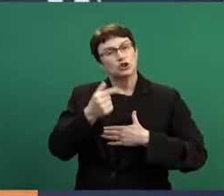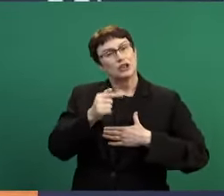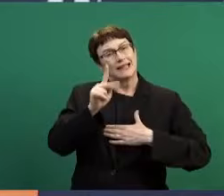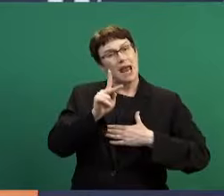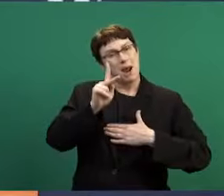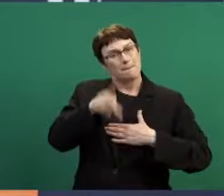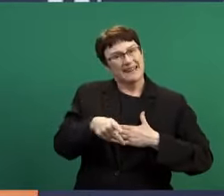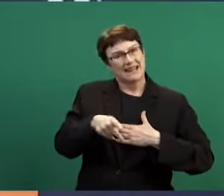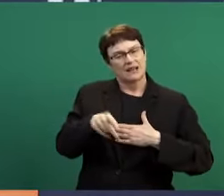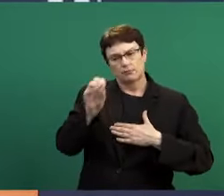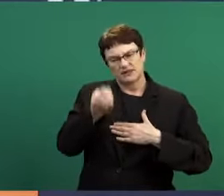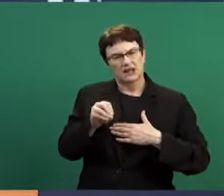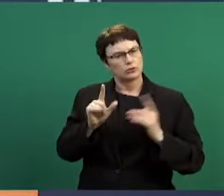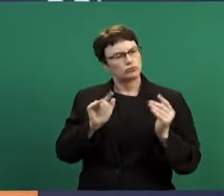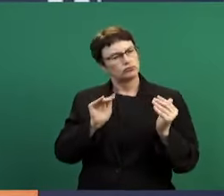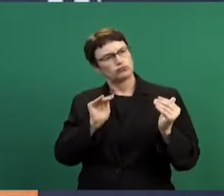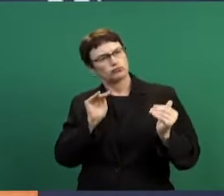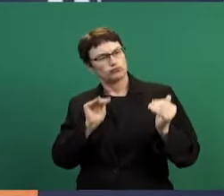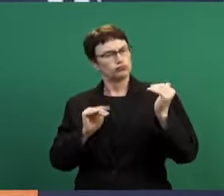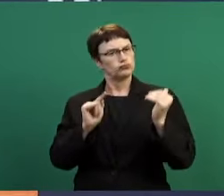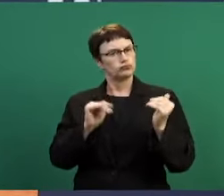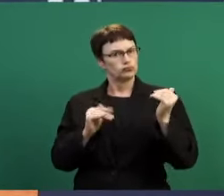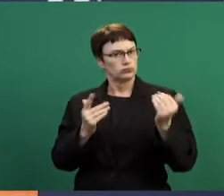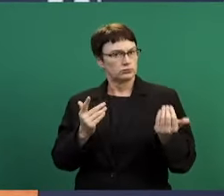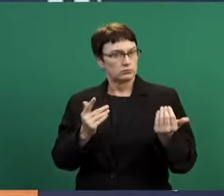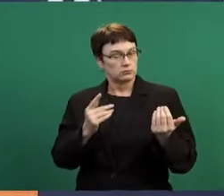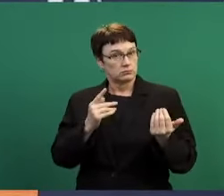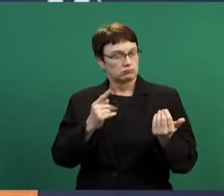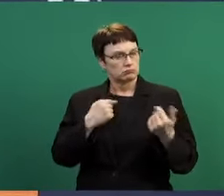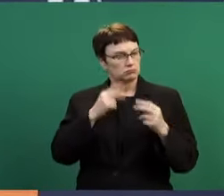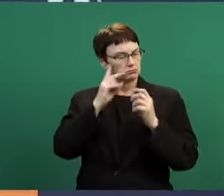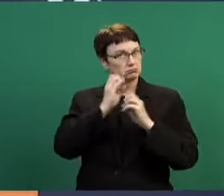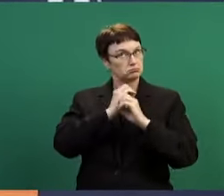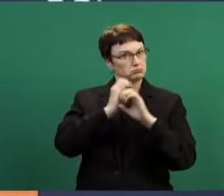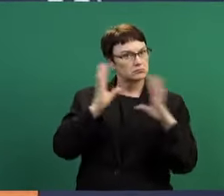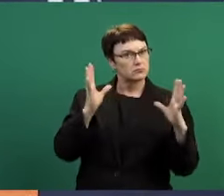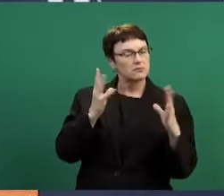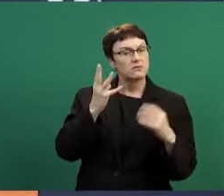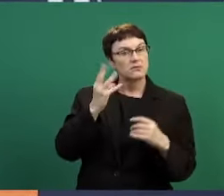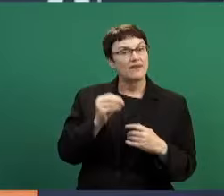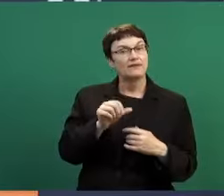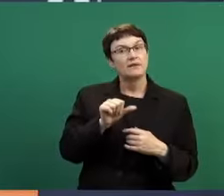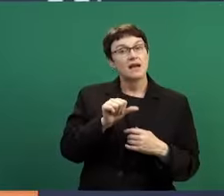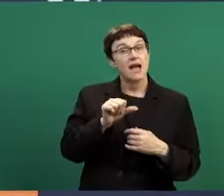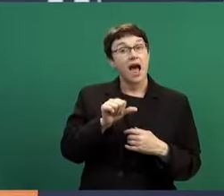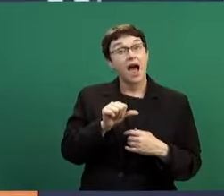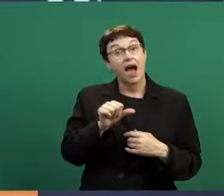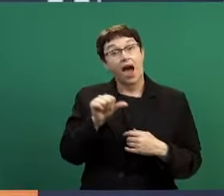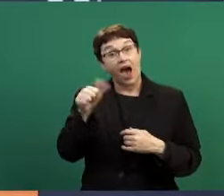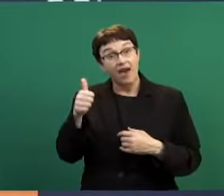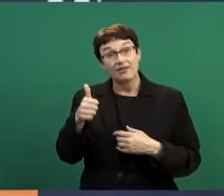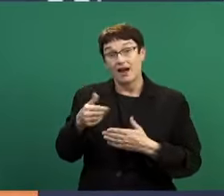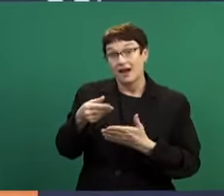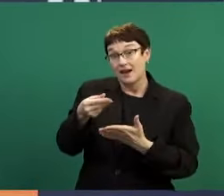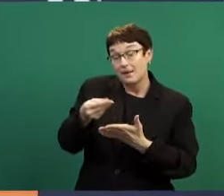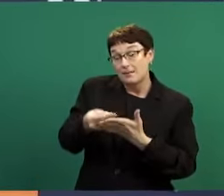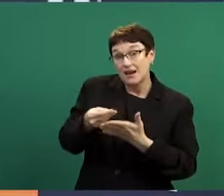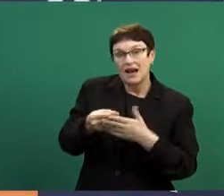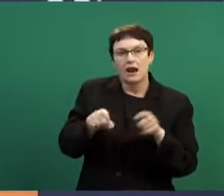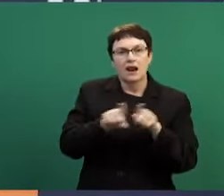it declines, I think that we also get to take into account that there are other currencies entering the space. The